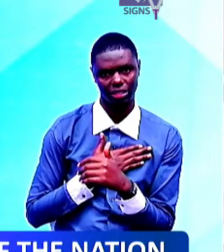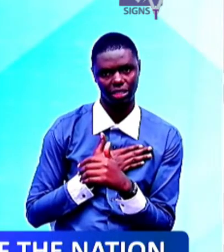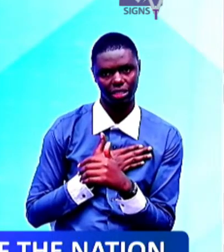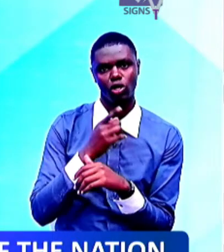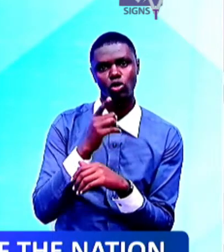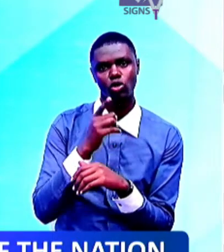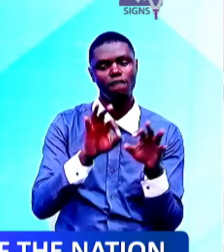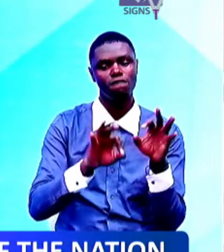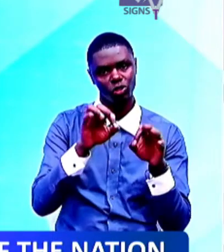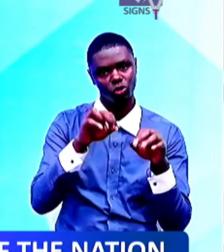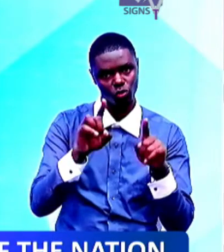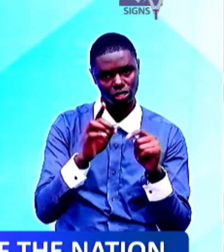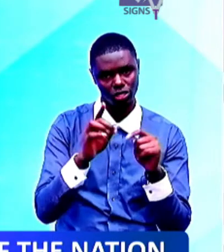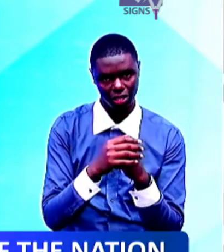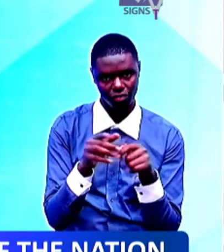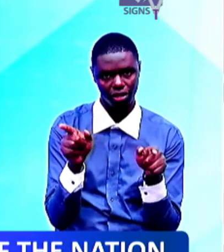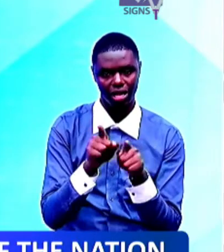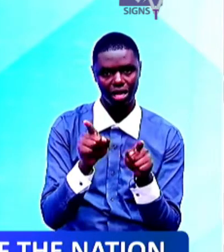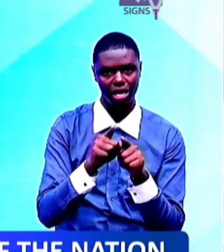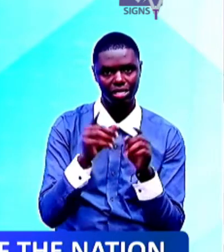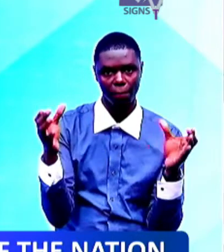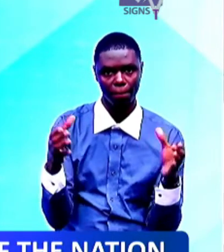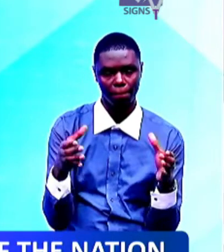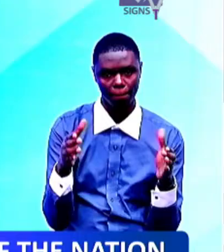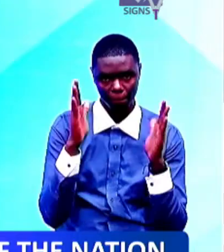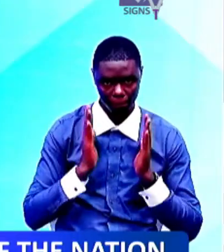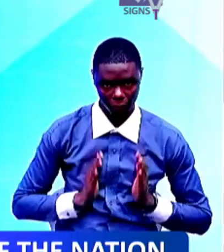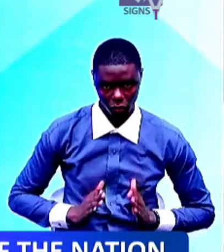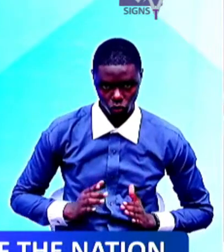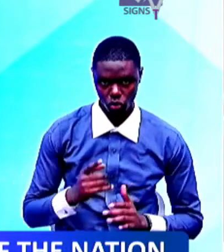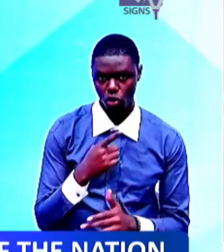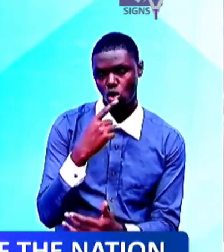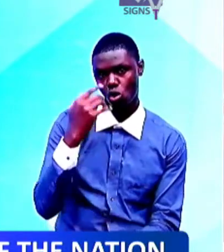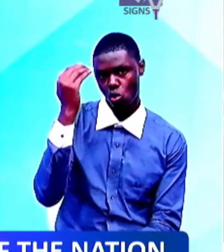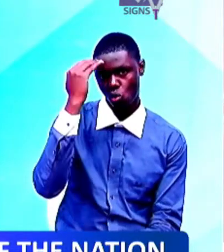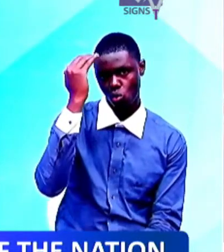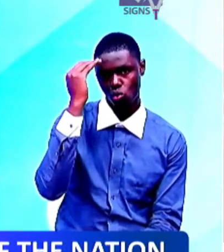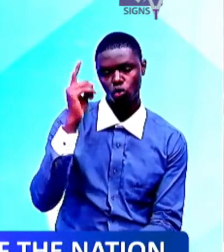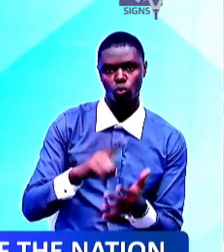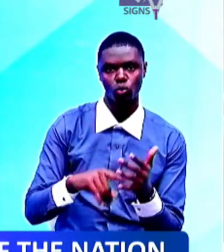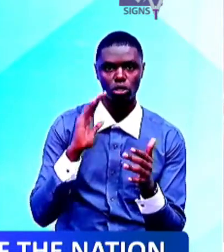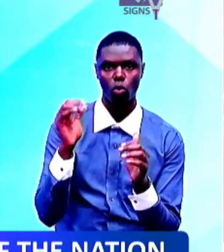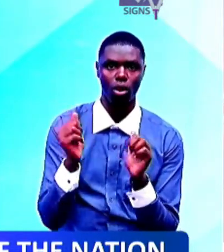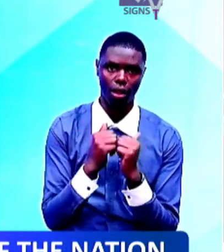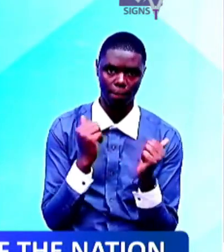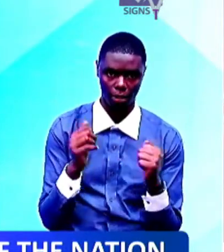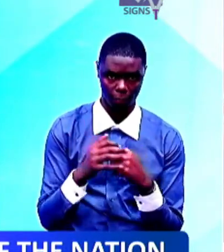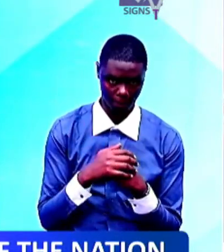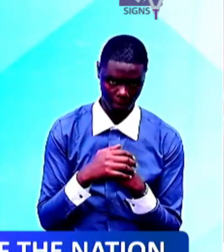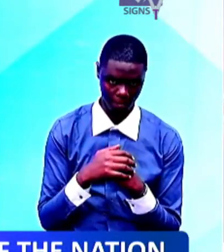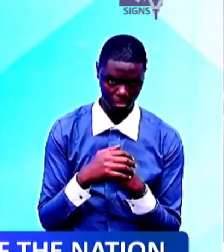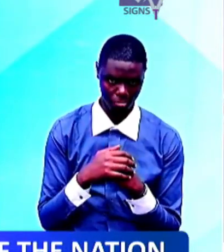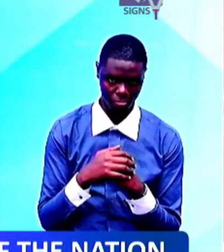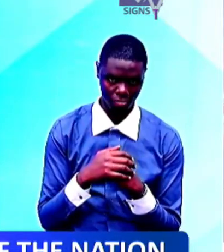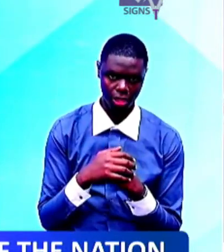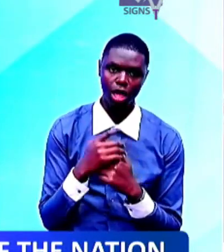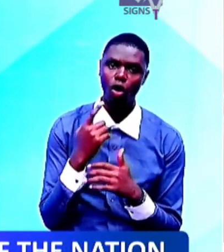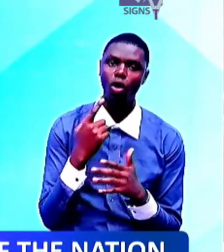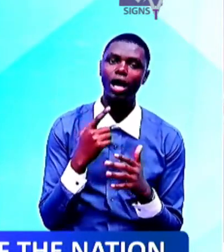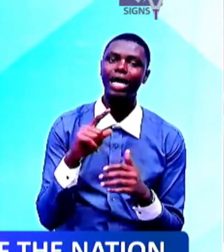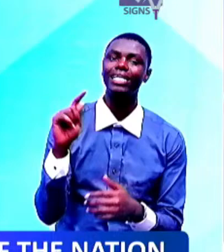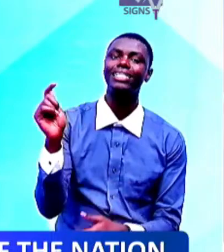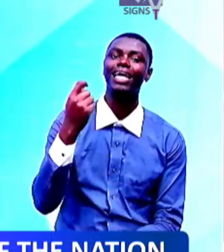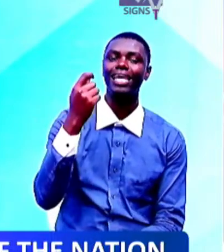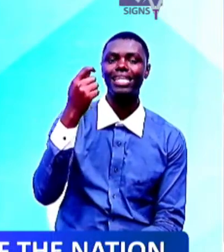fashioning yourself as a person who seemingly knows what should happen. What should the Kenyan